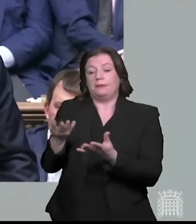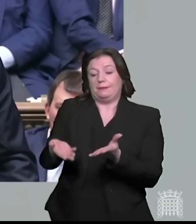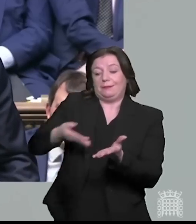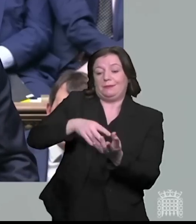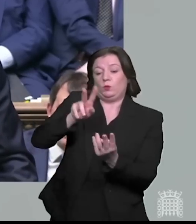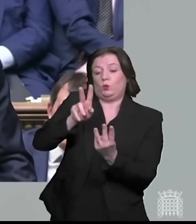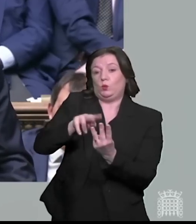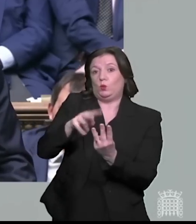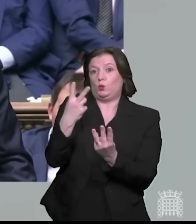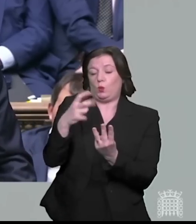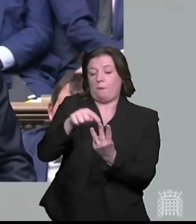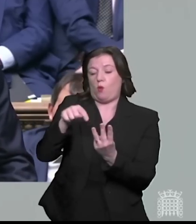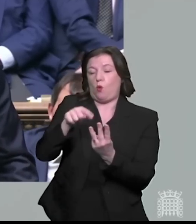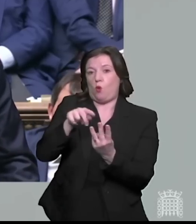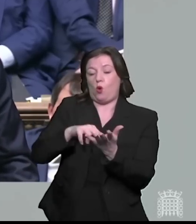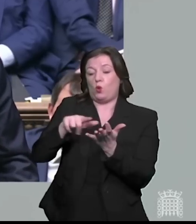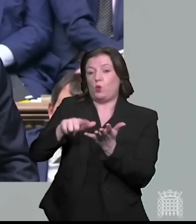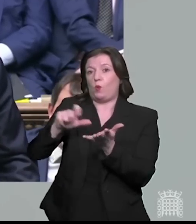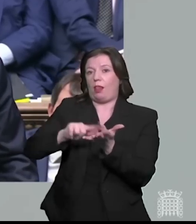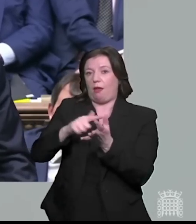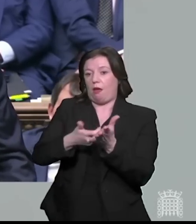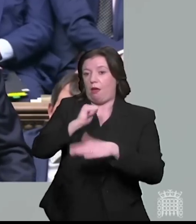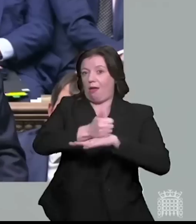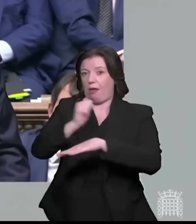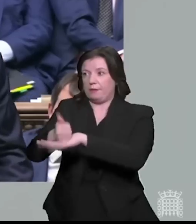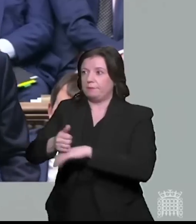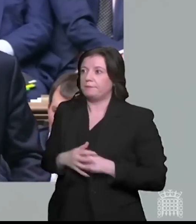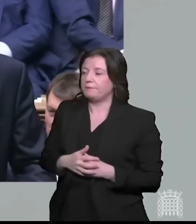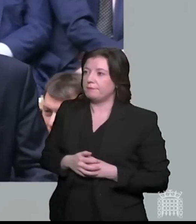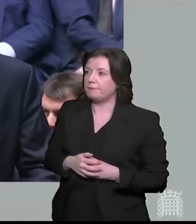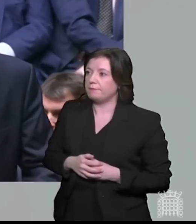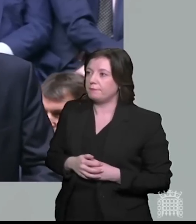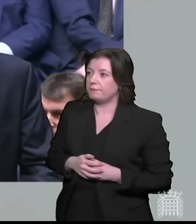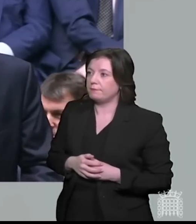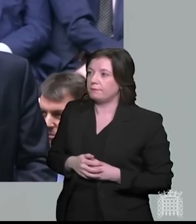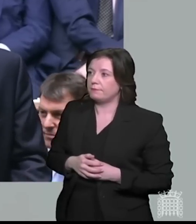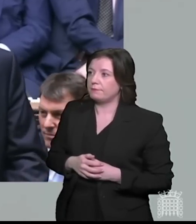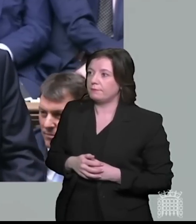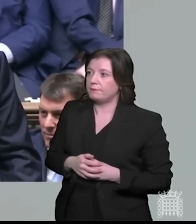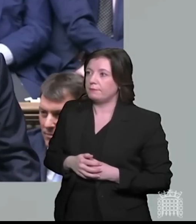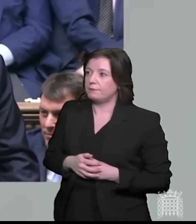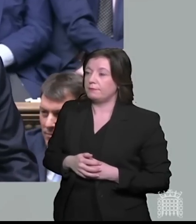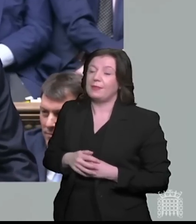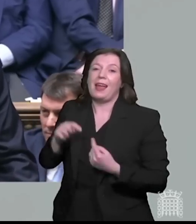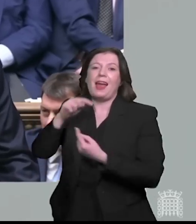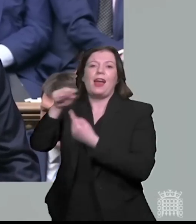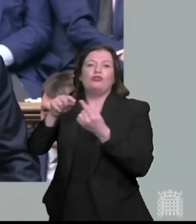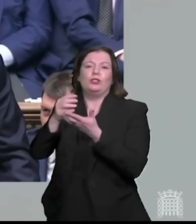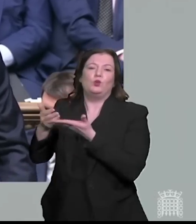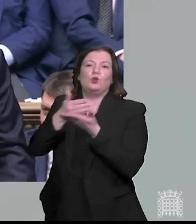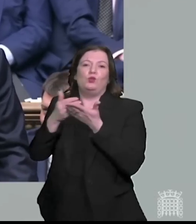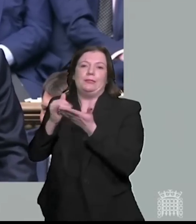further commitments to deliver our nuclear ambitions. Firstly, following representations from our energetic Energy Security